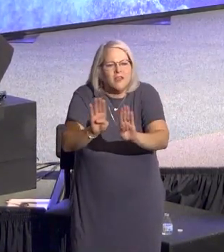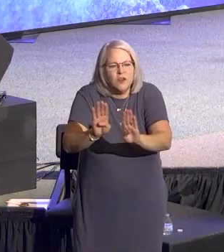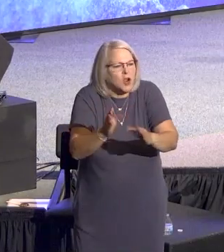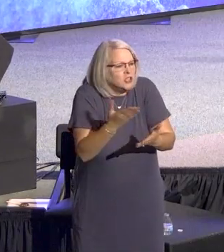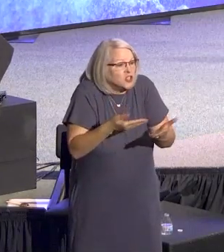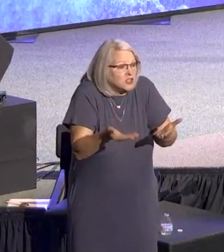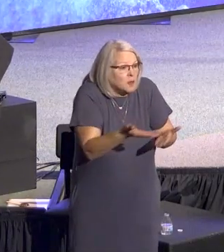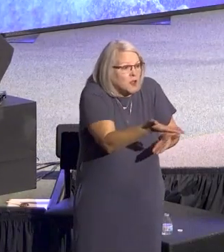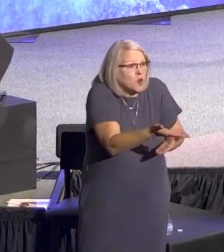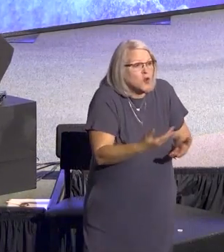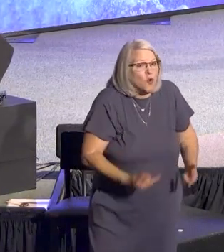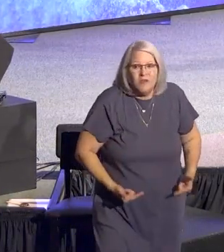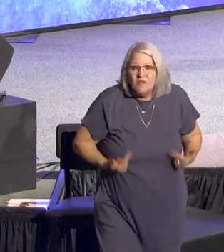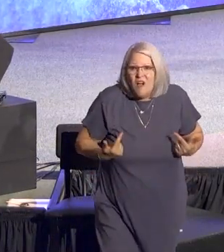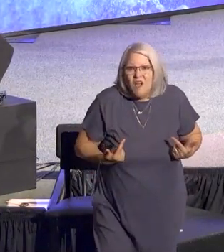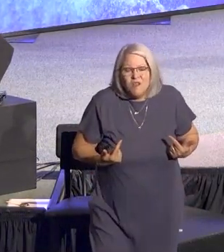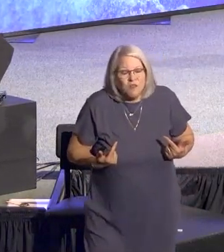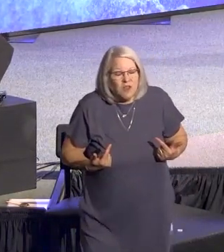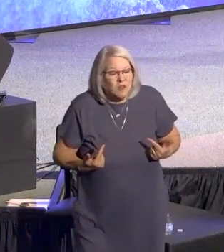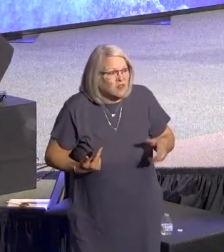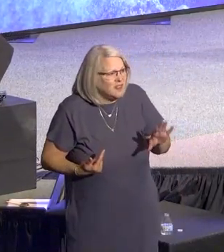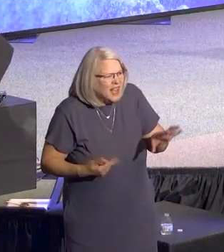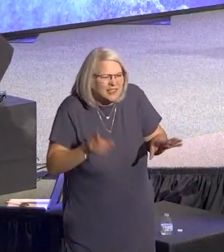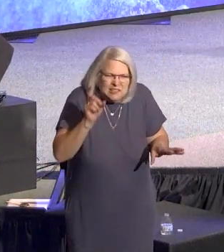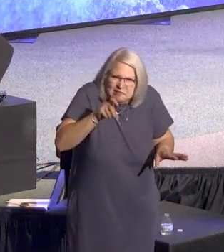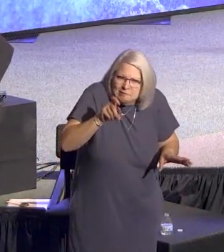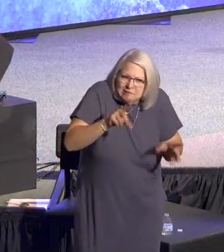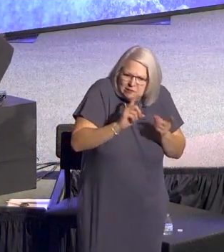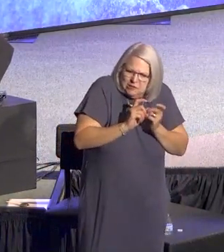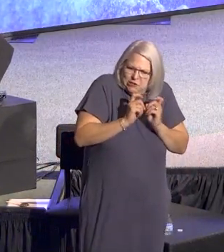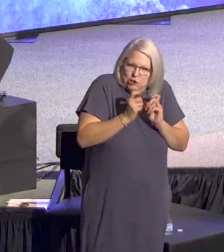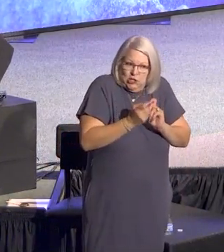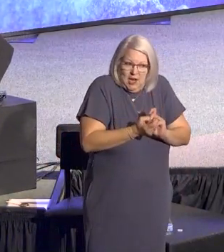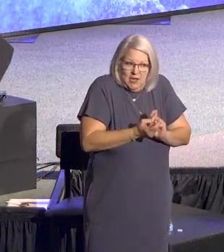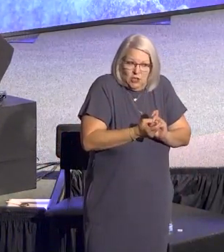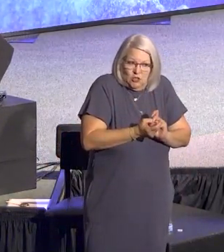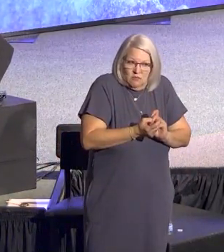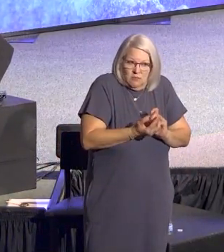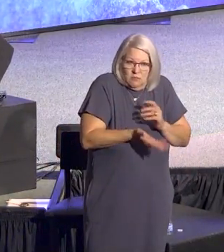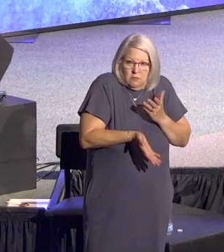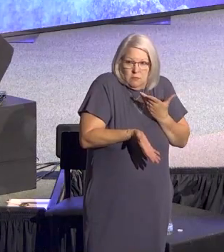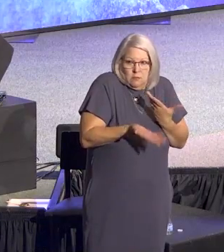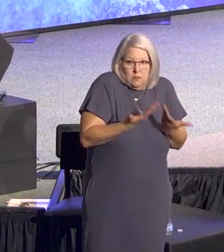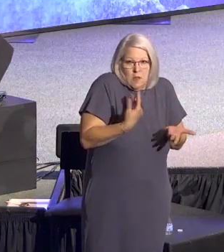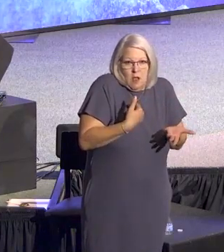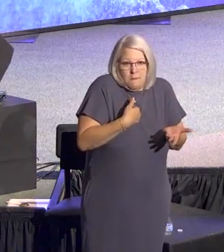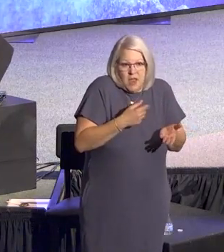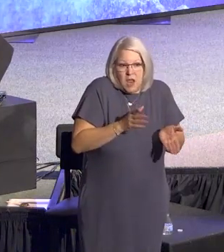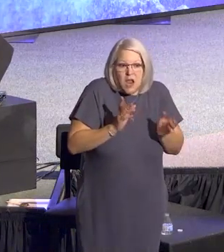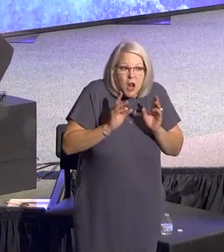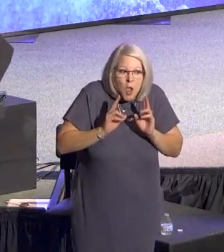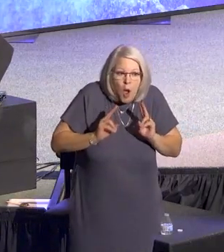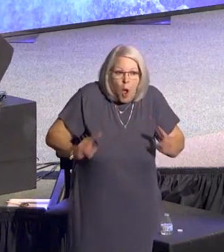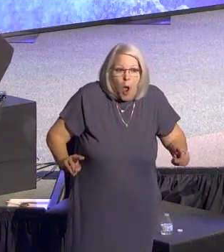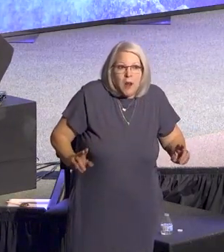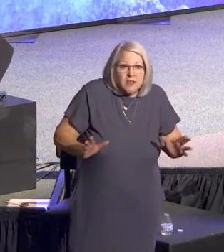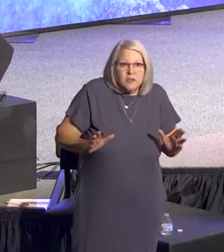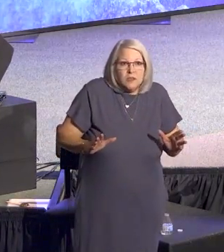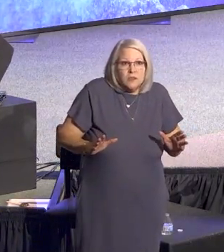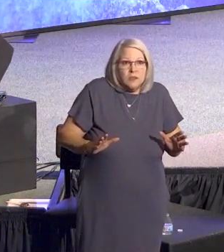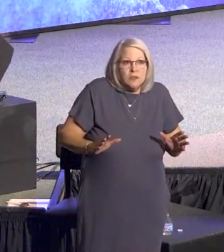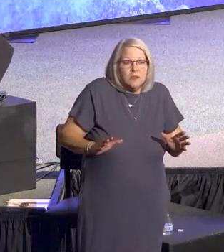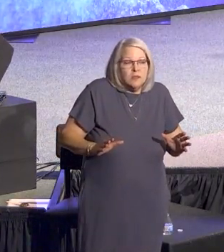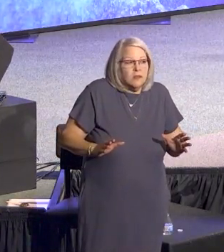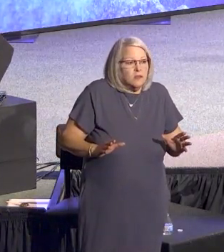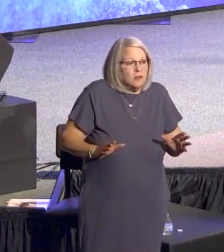in your life? Because I would tell you that we are all sinners. I'm not being judgmental here today. I'm being honest. As a church family, let's